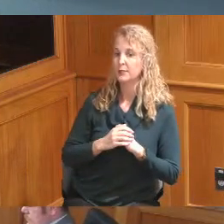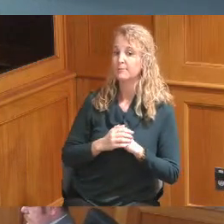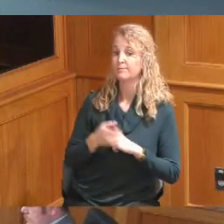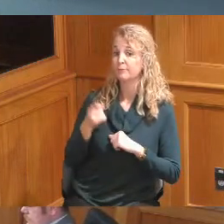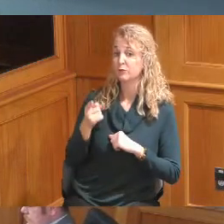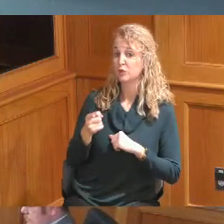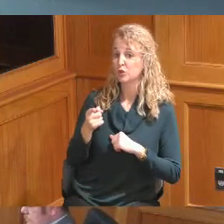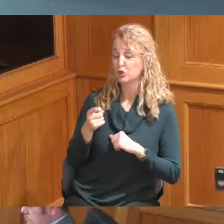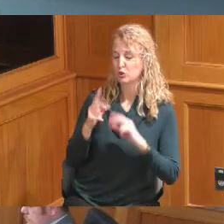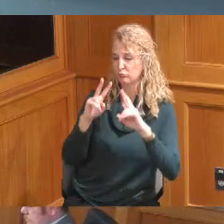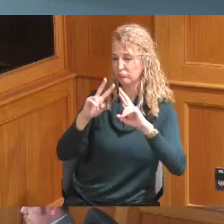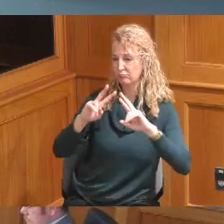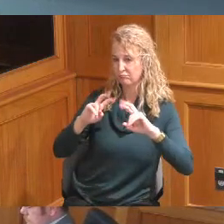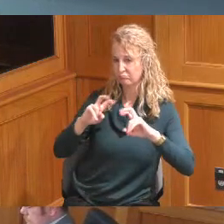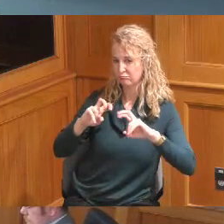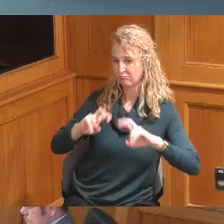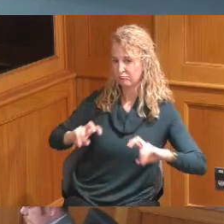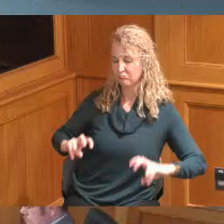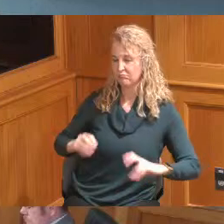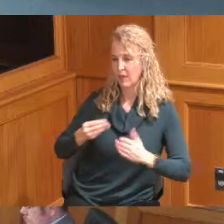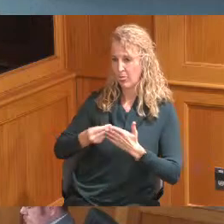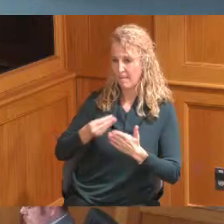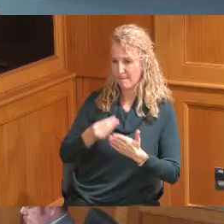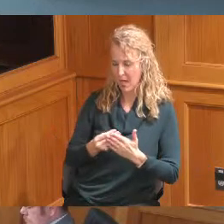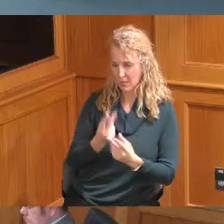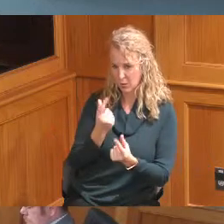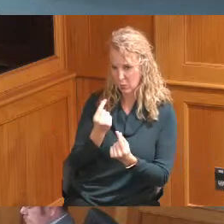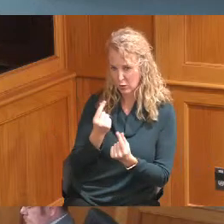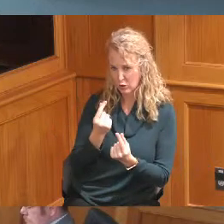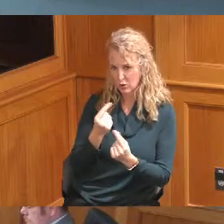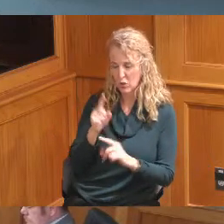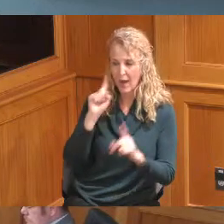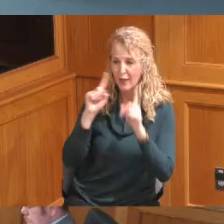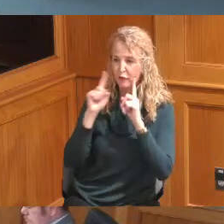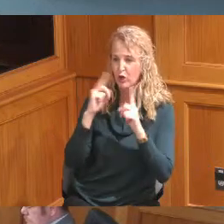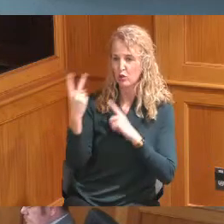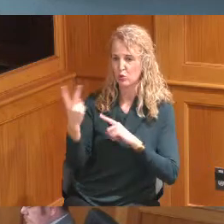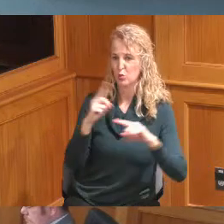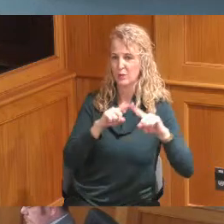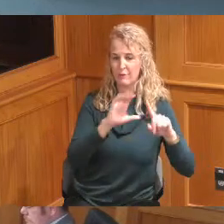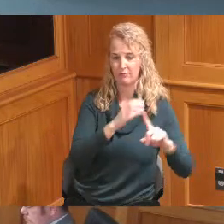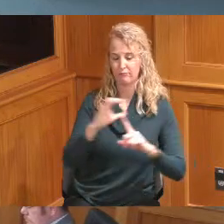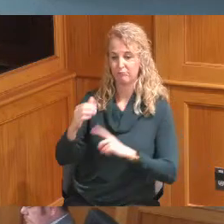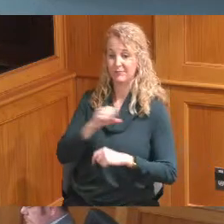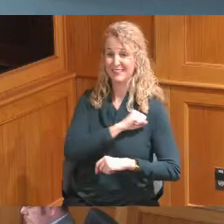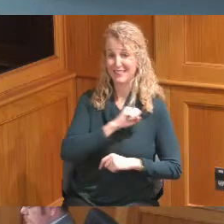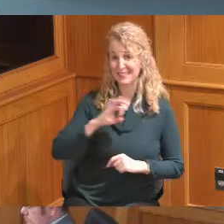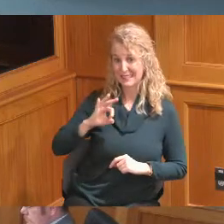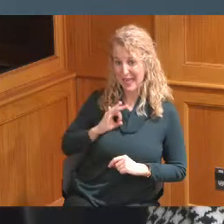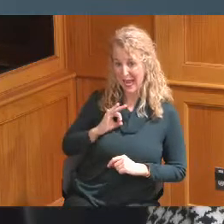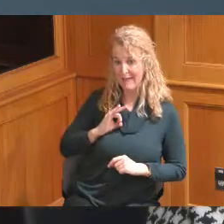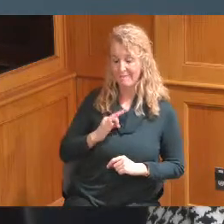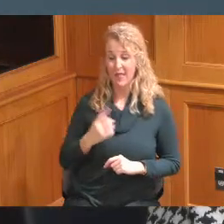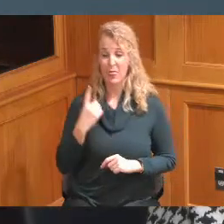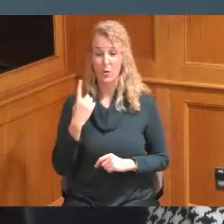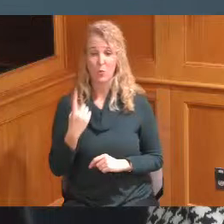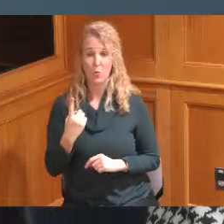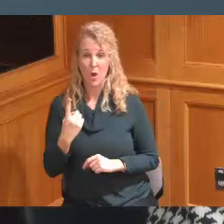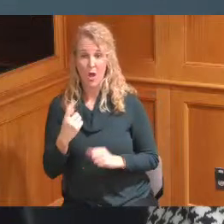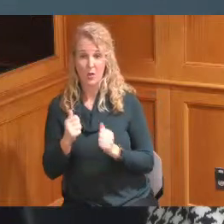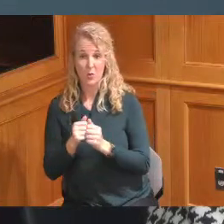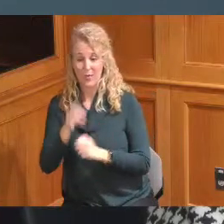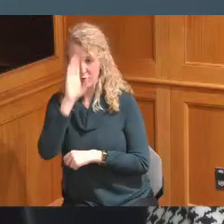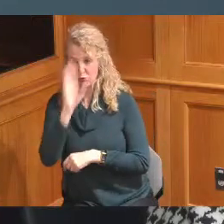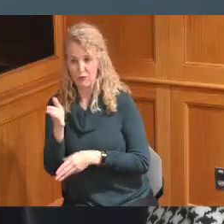you broke down the amount that you received, I heard two categories for staffing and then one category for